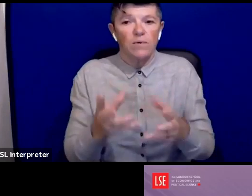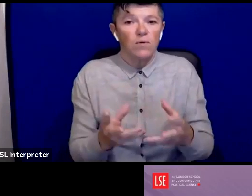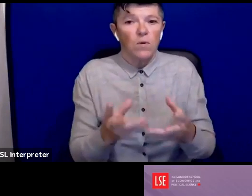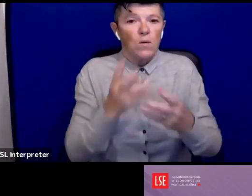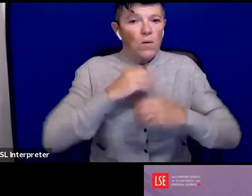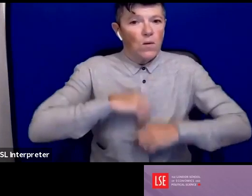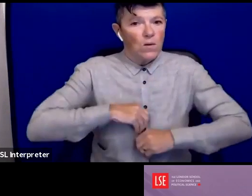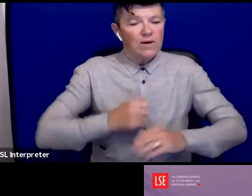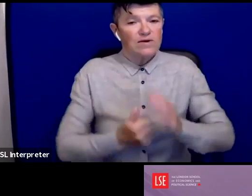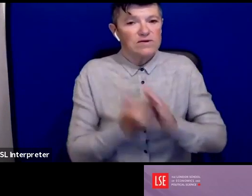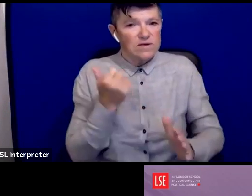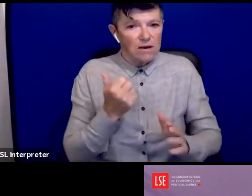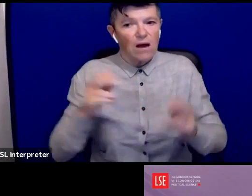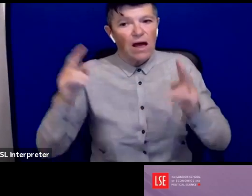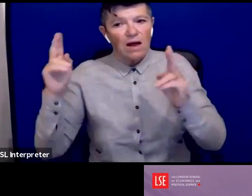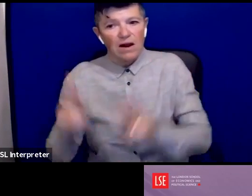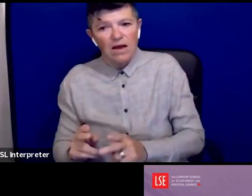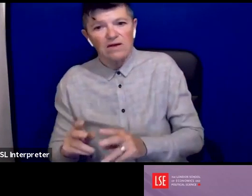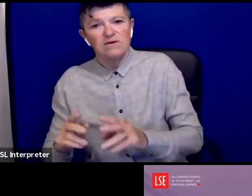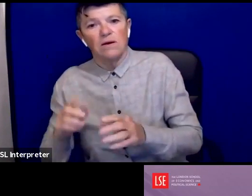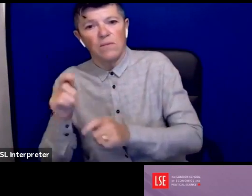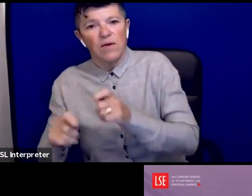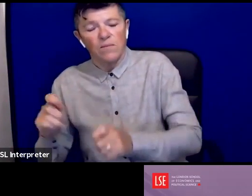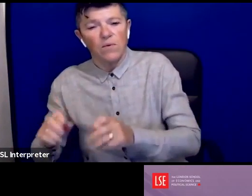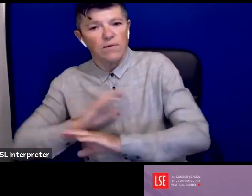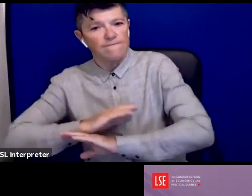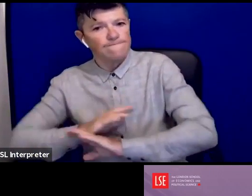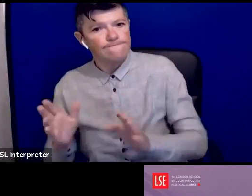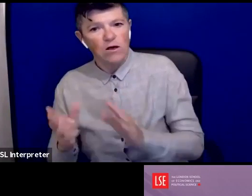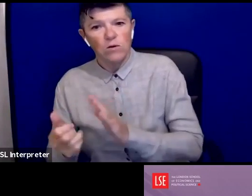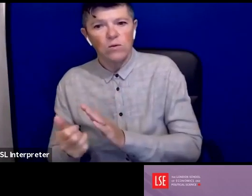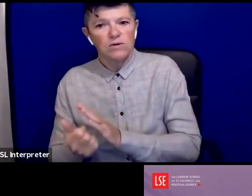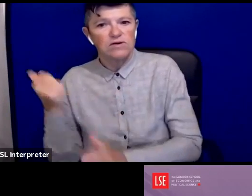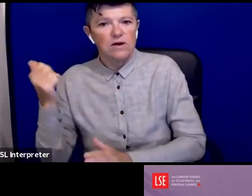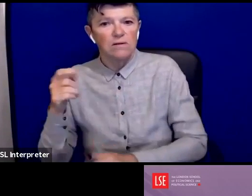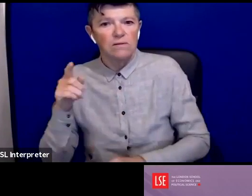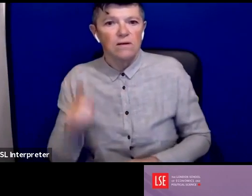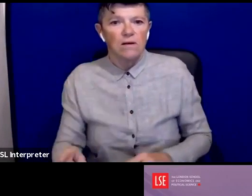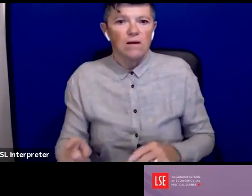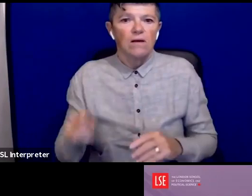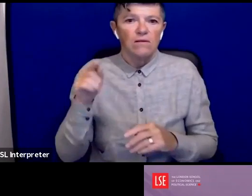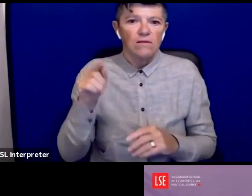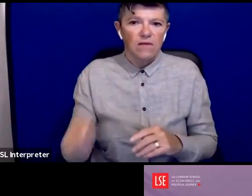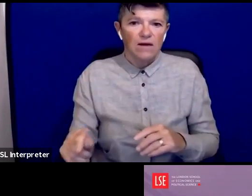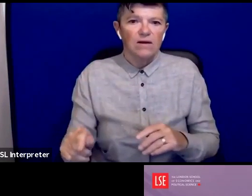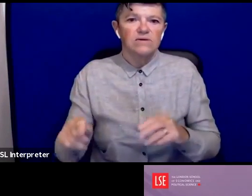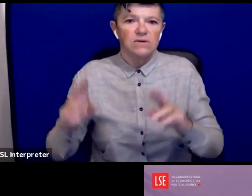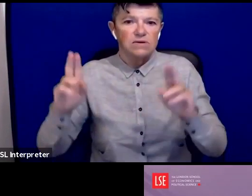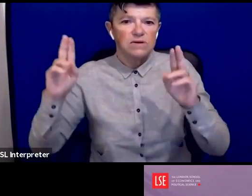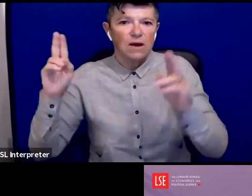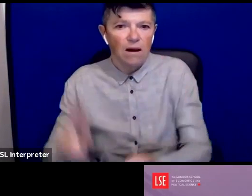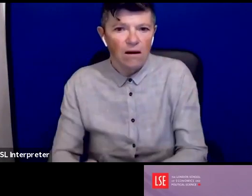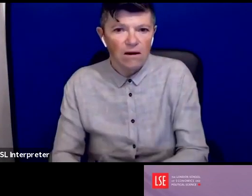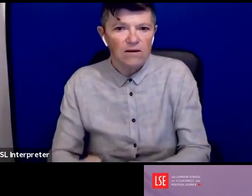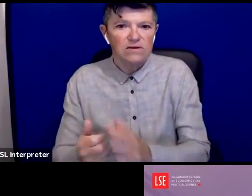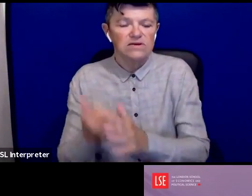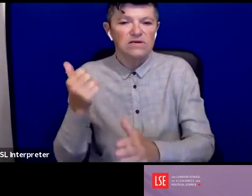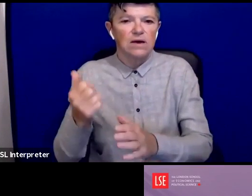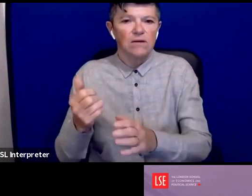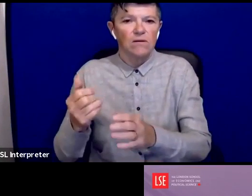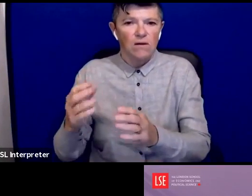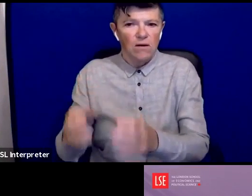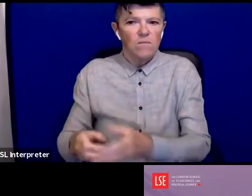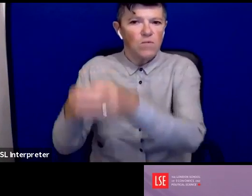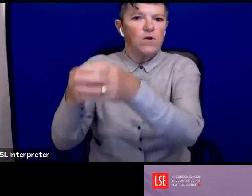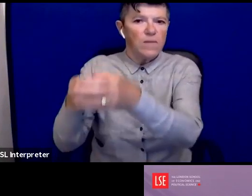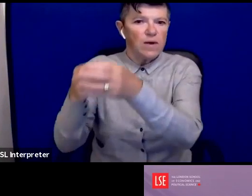fewer people with no skills has resulted in a decline in the skill premium, and that has helped inequality